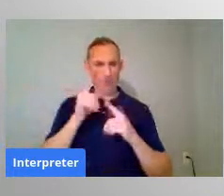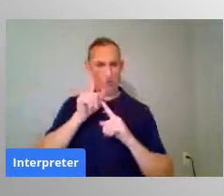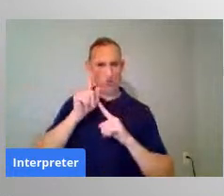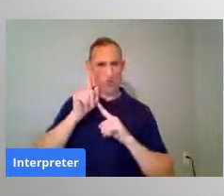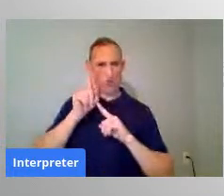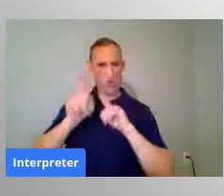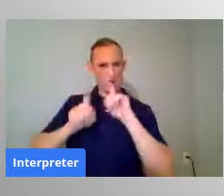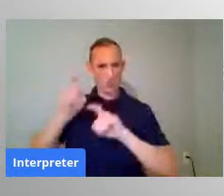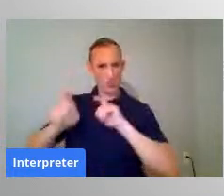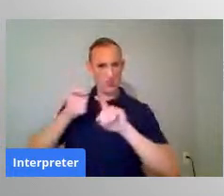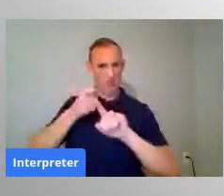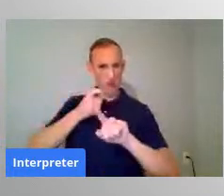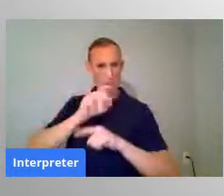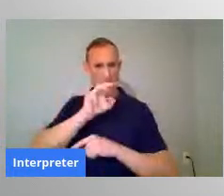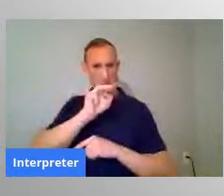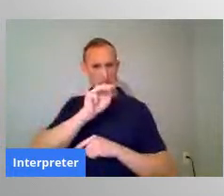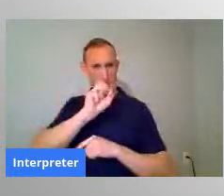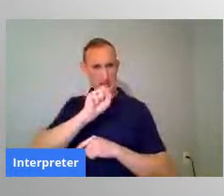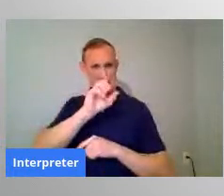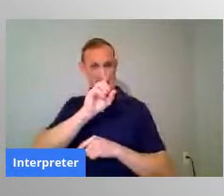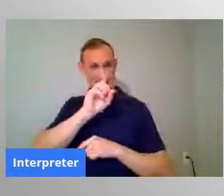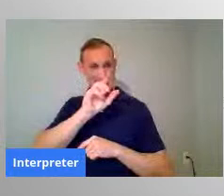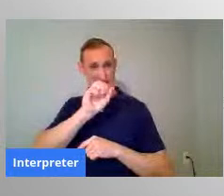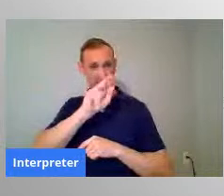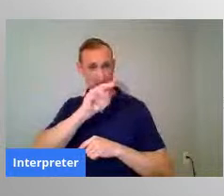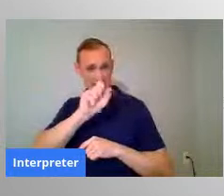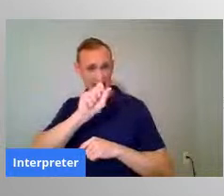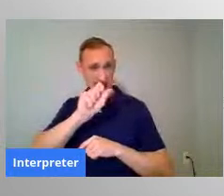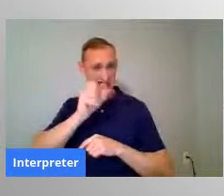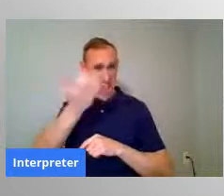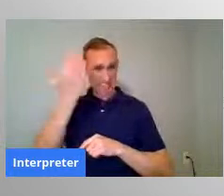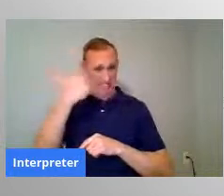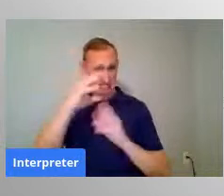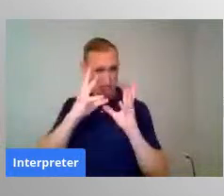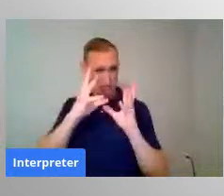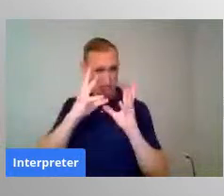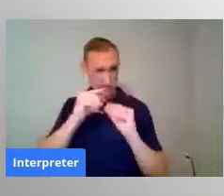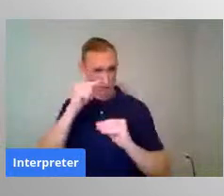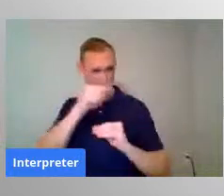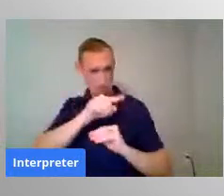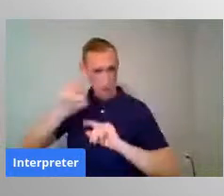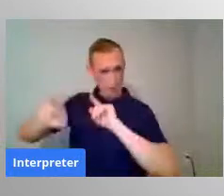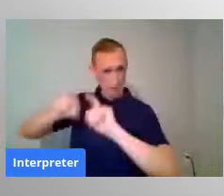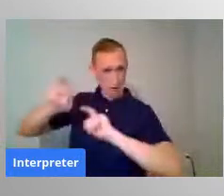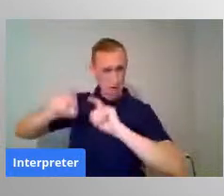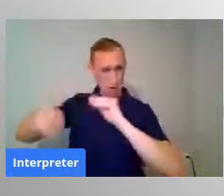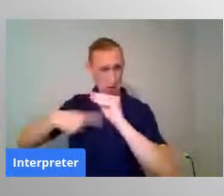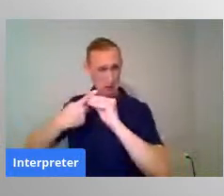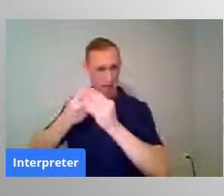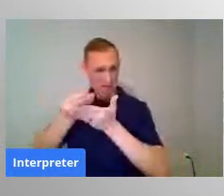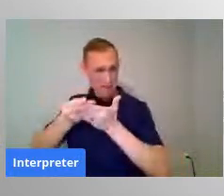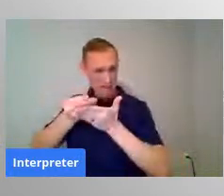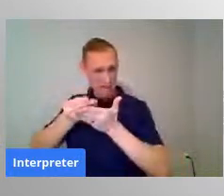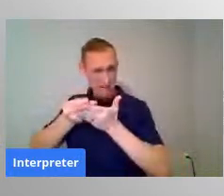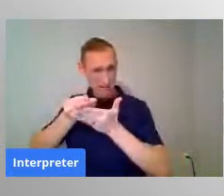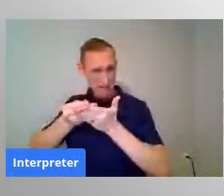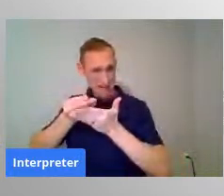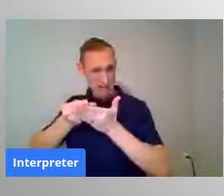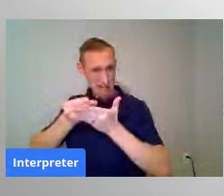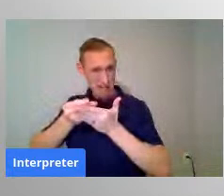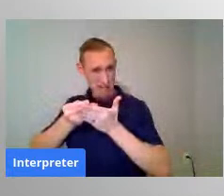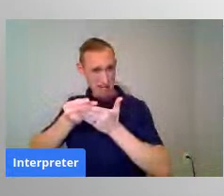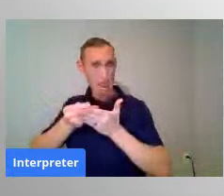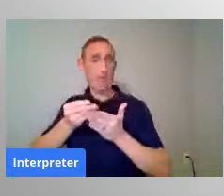Possibly at the last meeting, but I'm not sure. I might be thinking about our Mr. Gilbert's report, Dr. Gant, but Mr. Schooneman will present